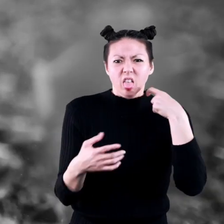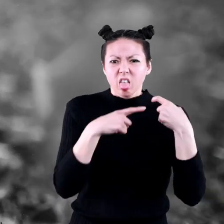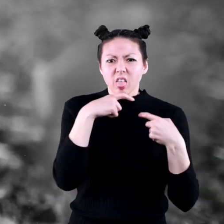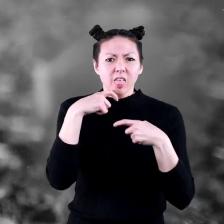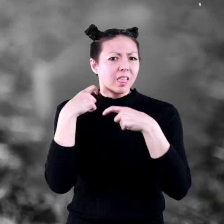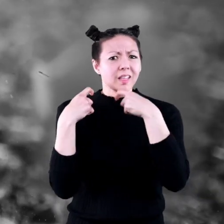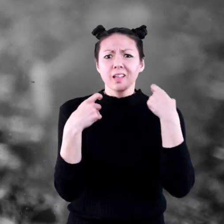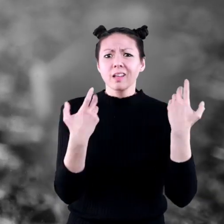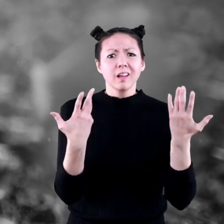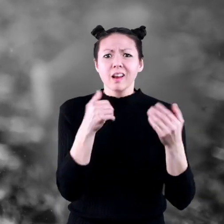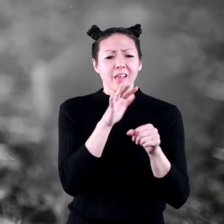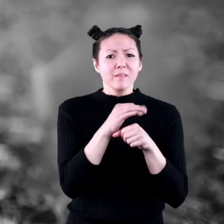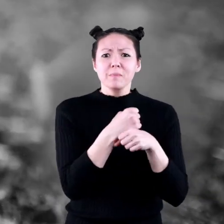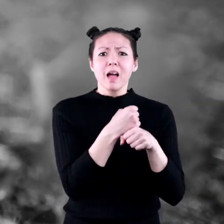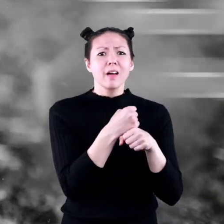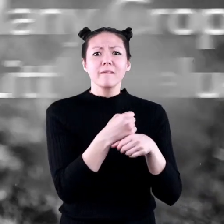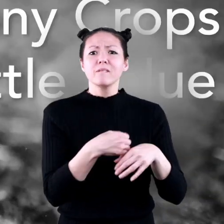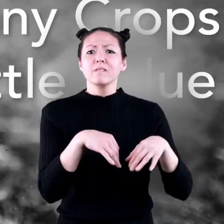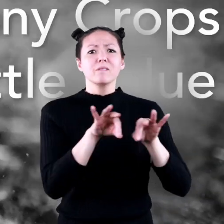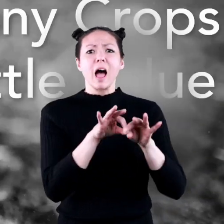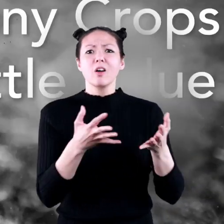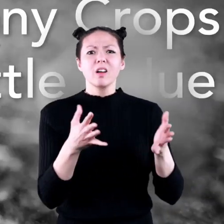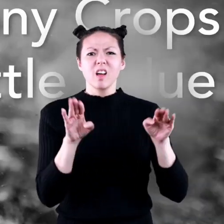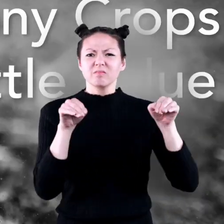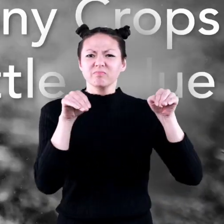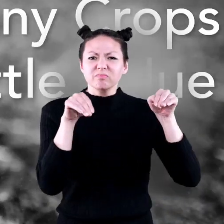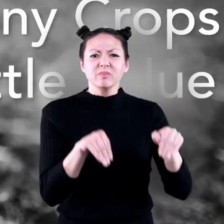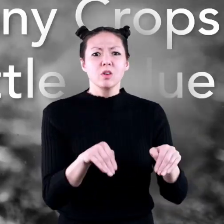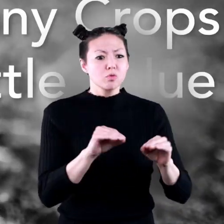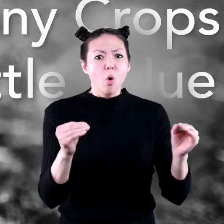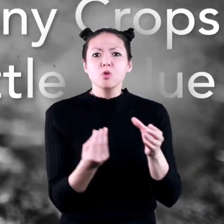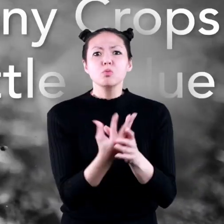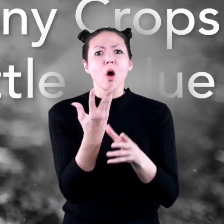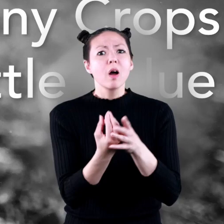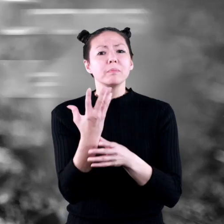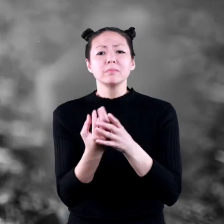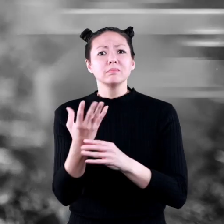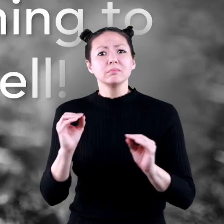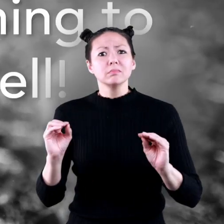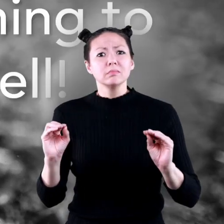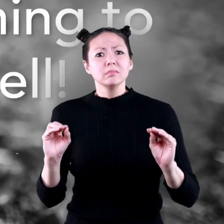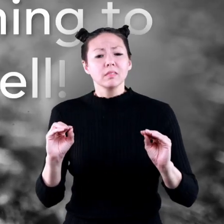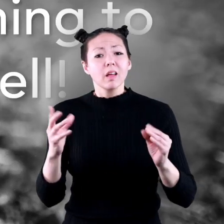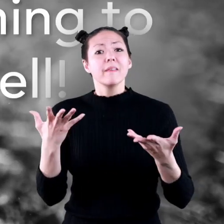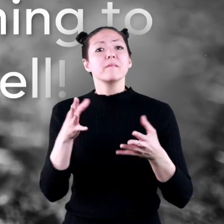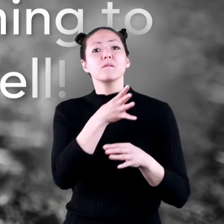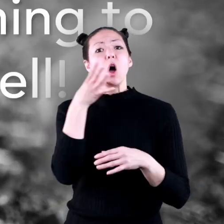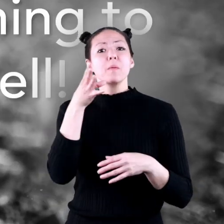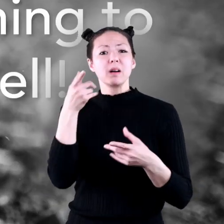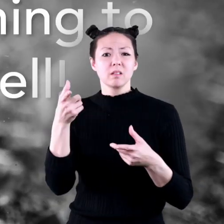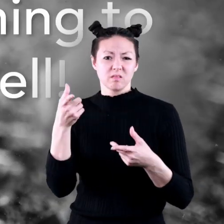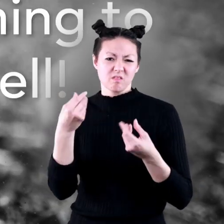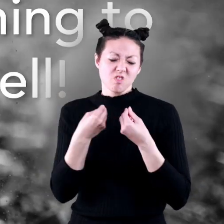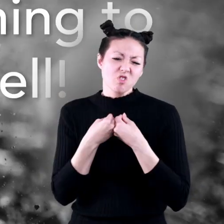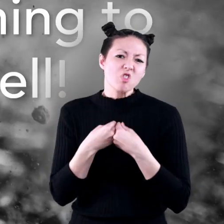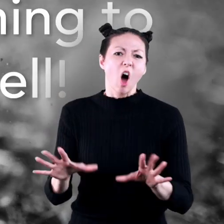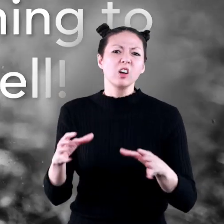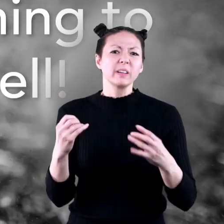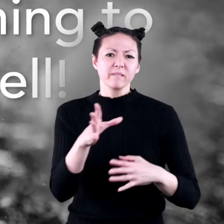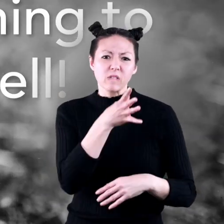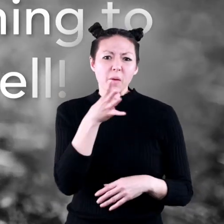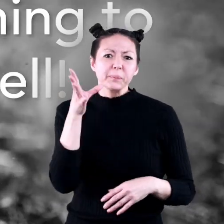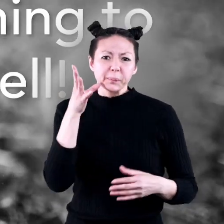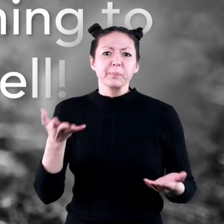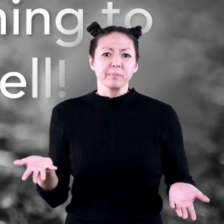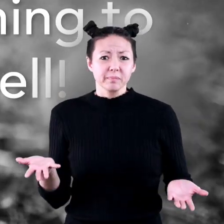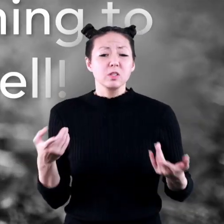drying up. Farmers went from having too much product with falling values to having no crops at all. Many